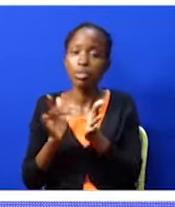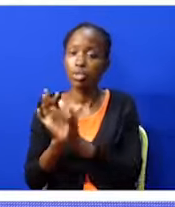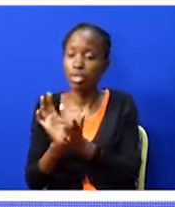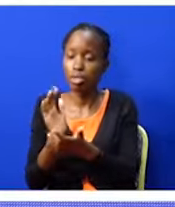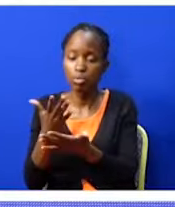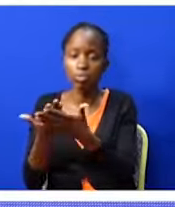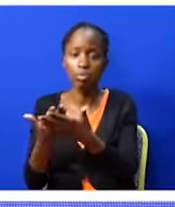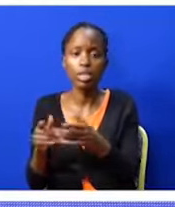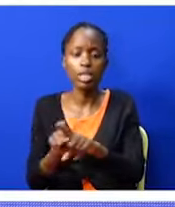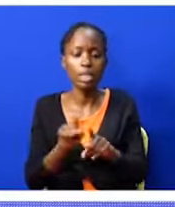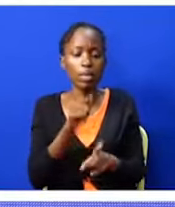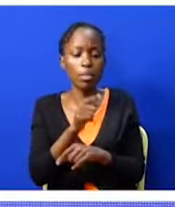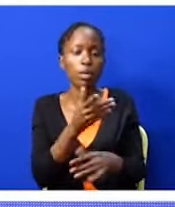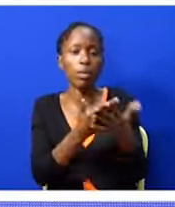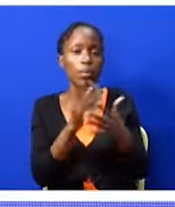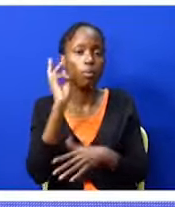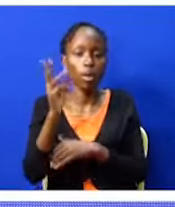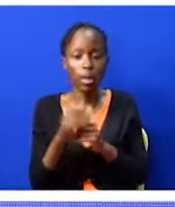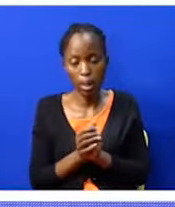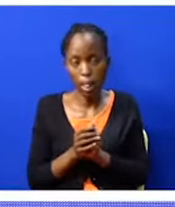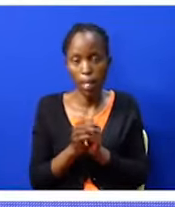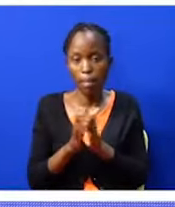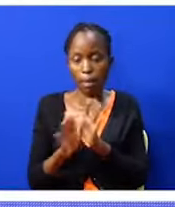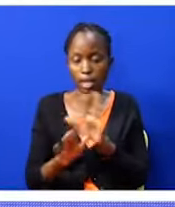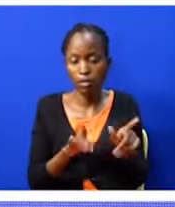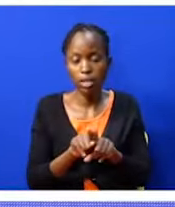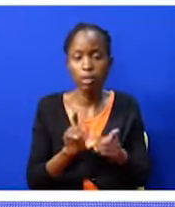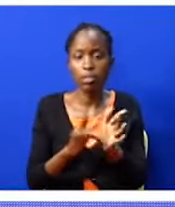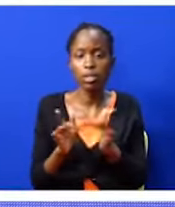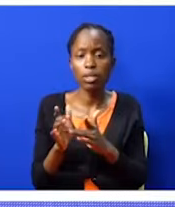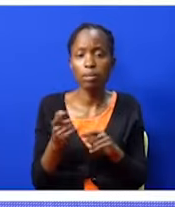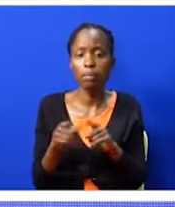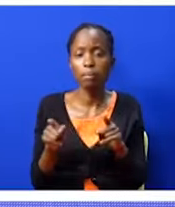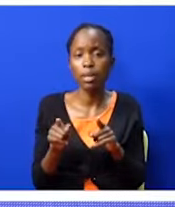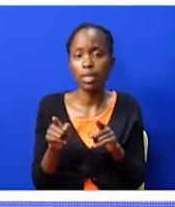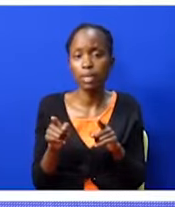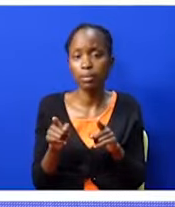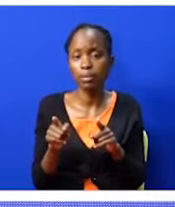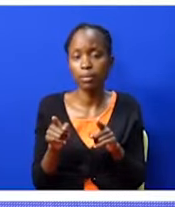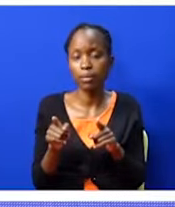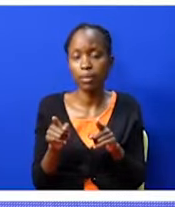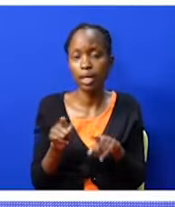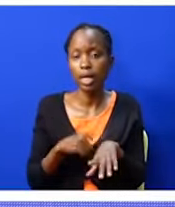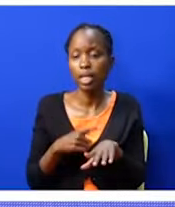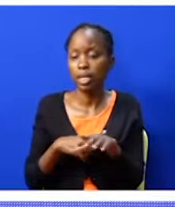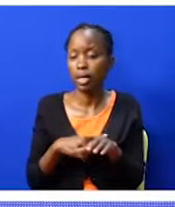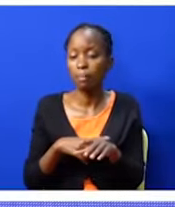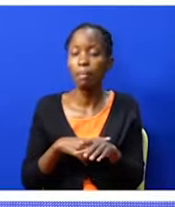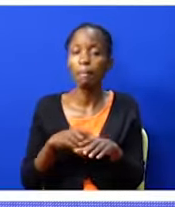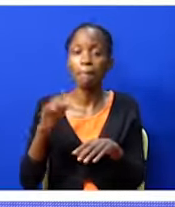arrested, he was also going to be arrested and to suffer like Jesus. But now when Peter received the